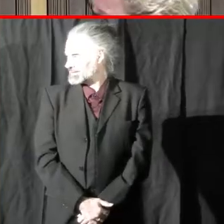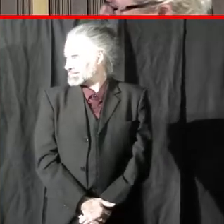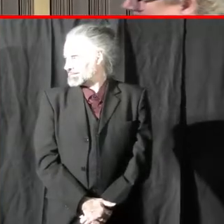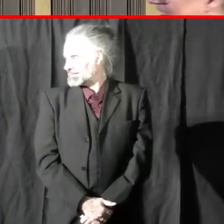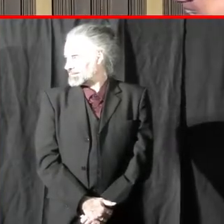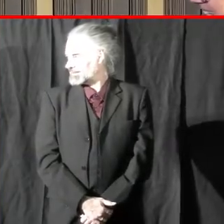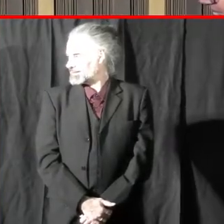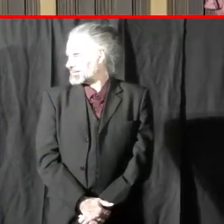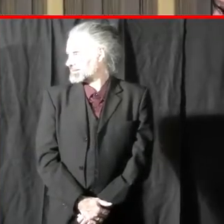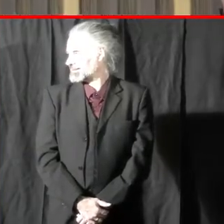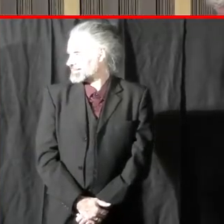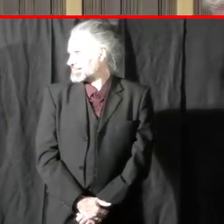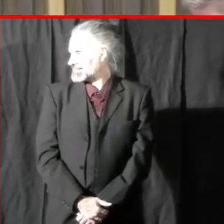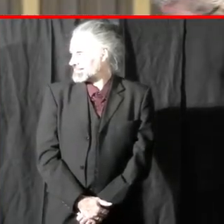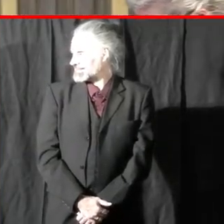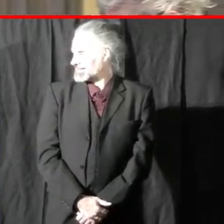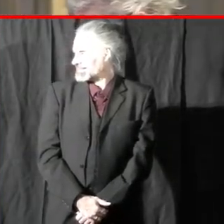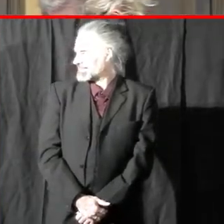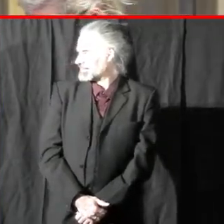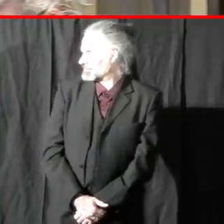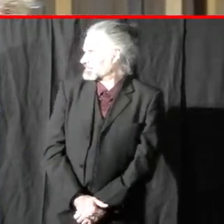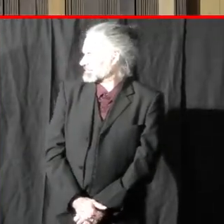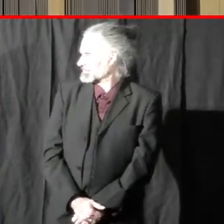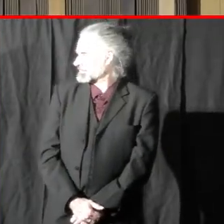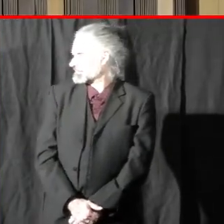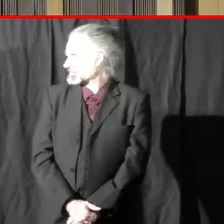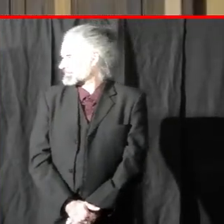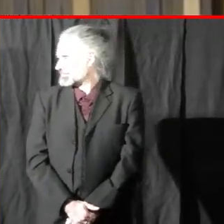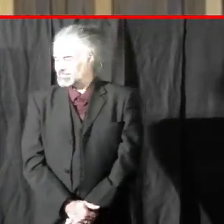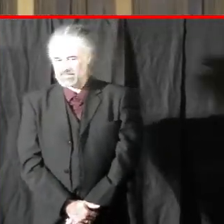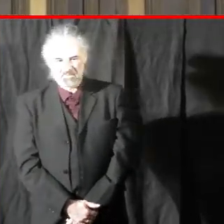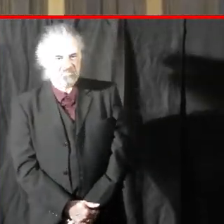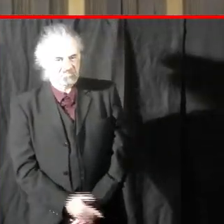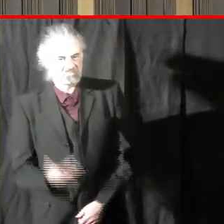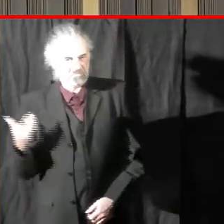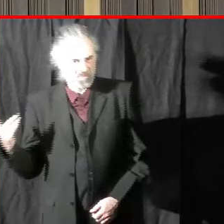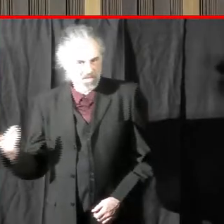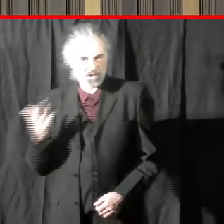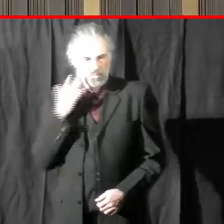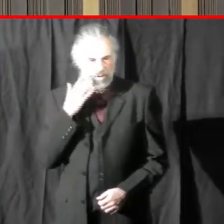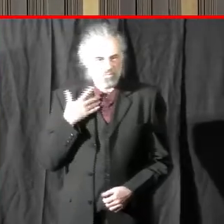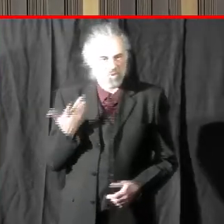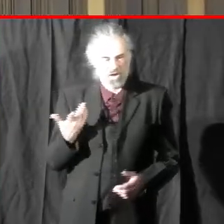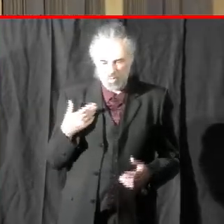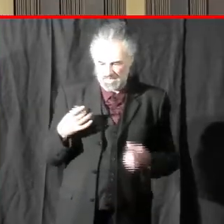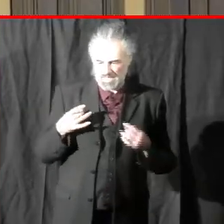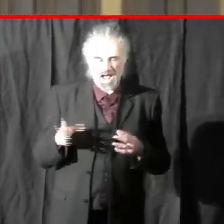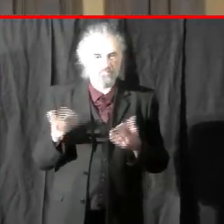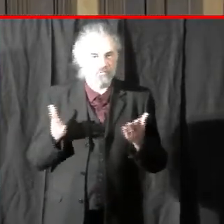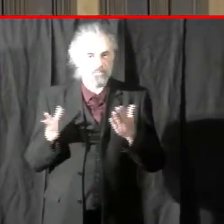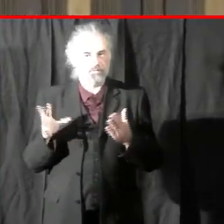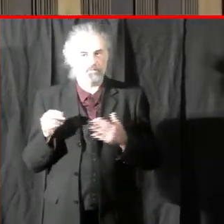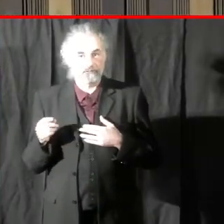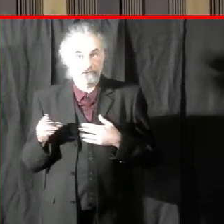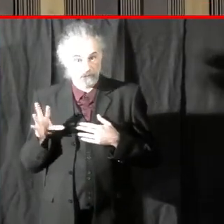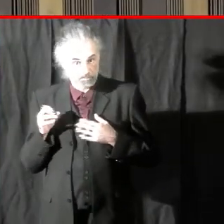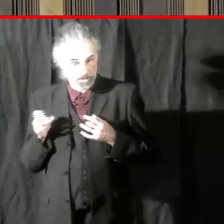There's a science around this now. Okay, so Lyndall, where do you want to take the scene from? Just from the